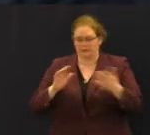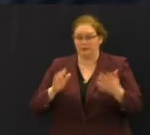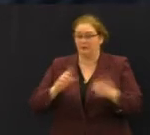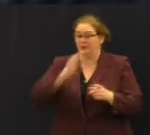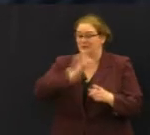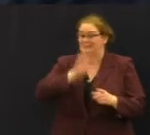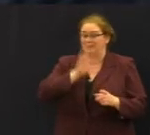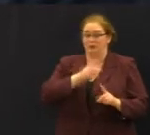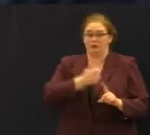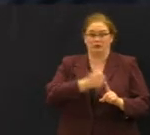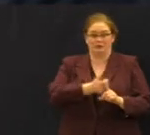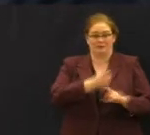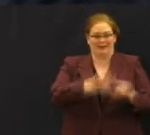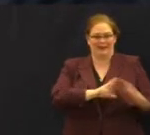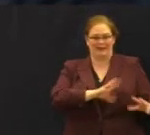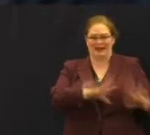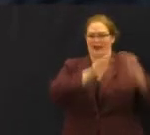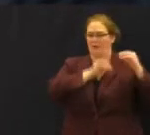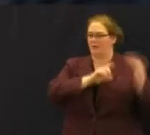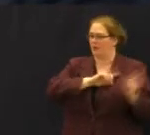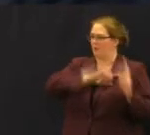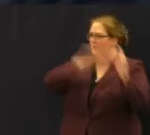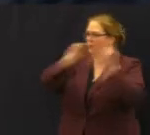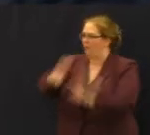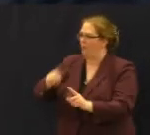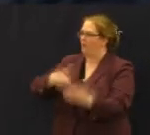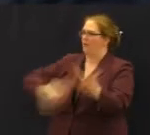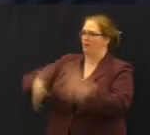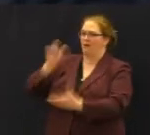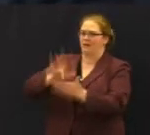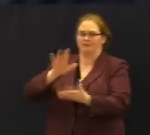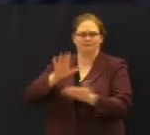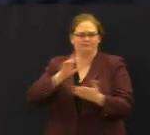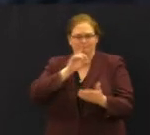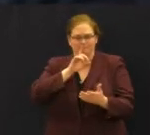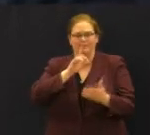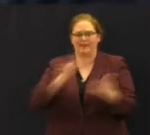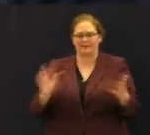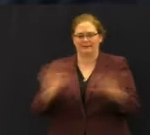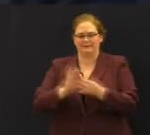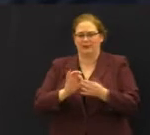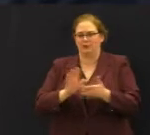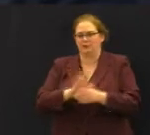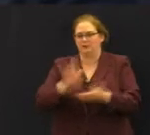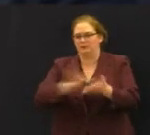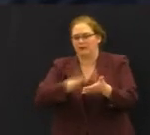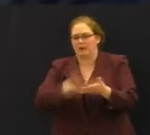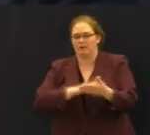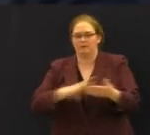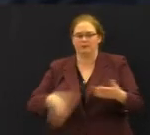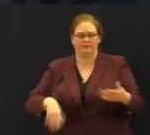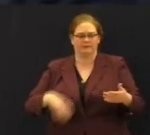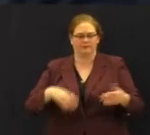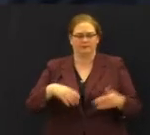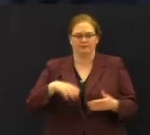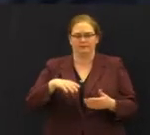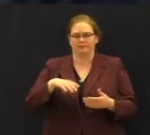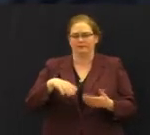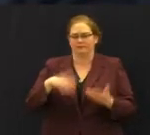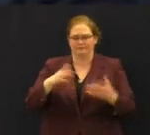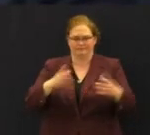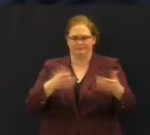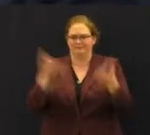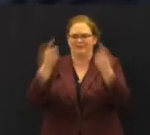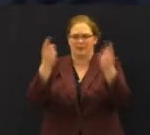show up at the actual senior centers would be able to connect via a tablet or an iPad or some type of device so that